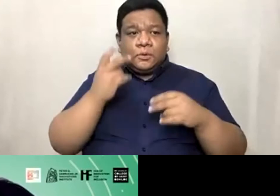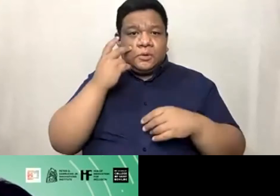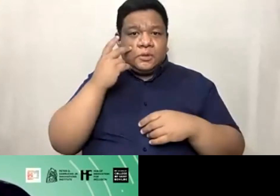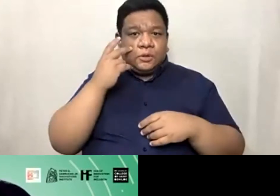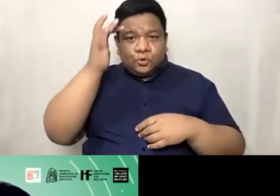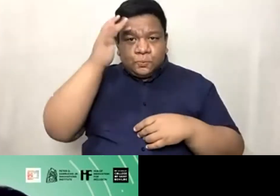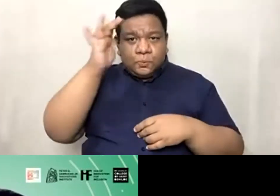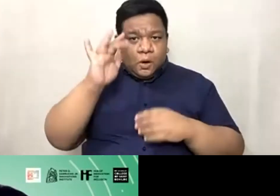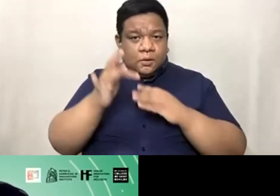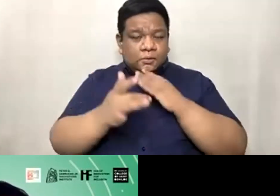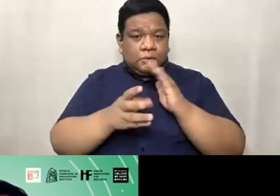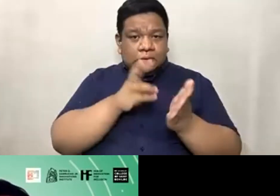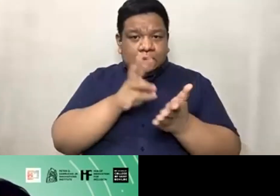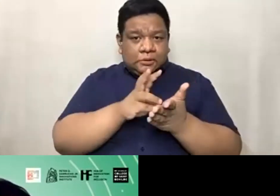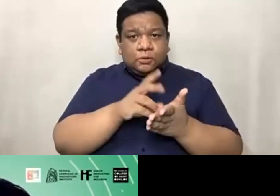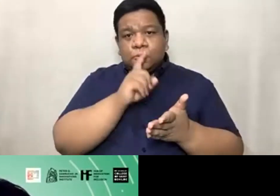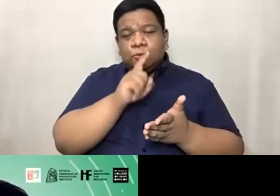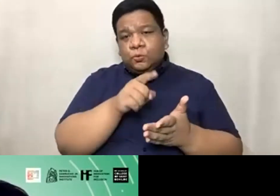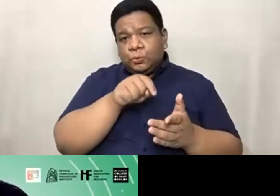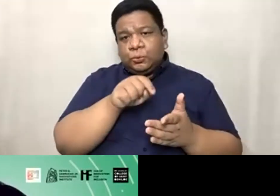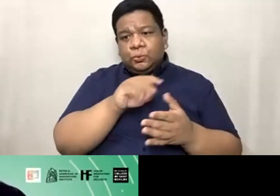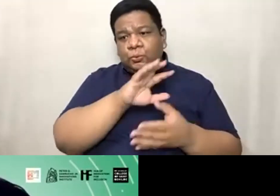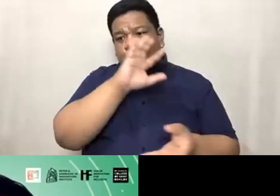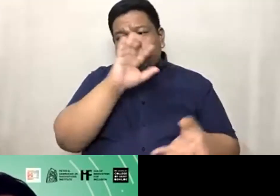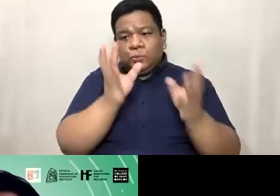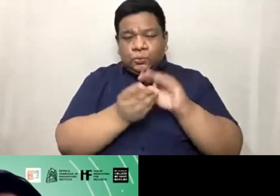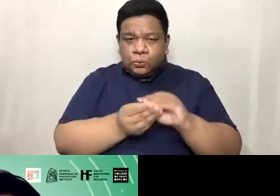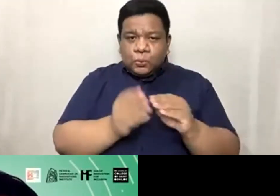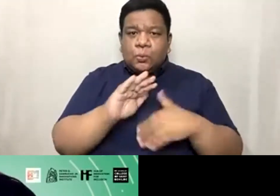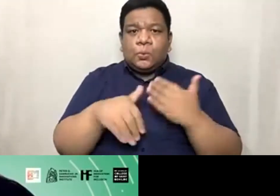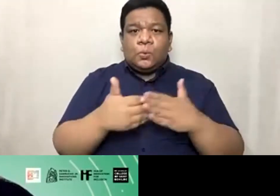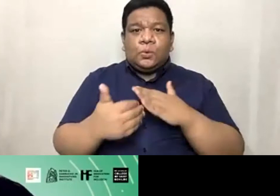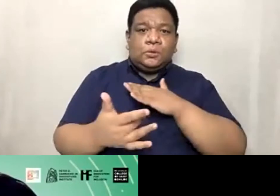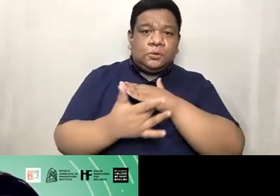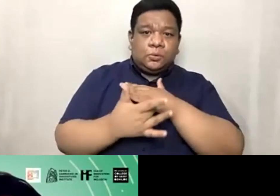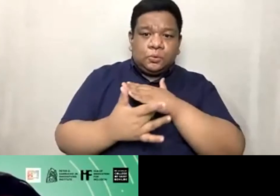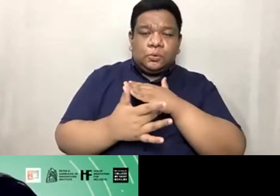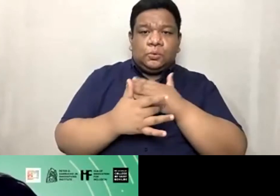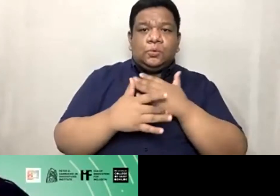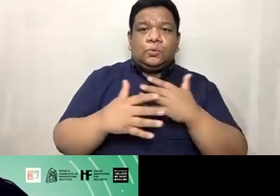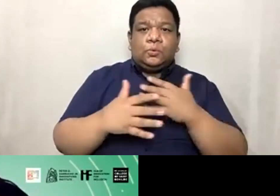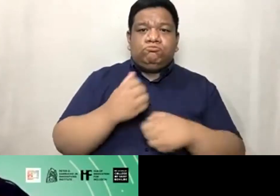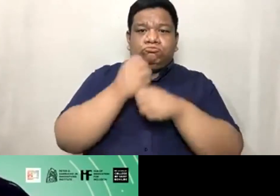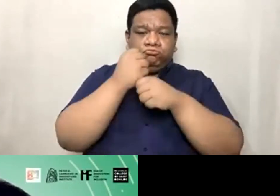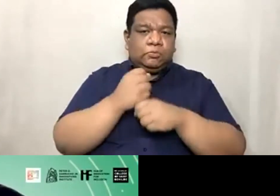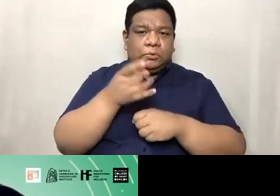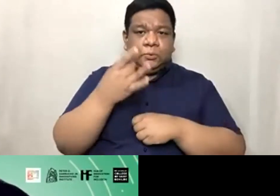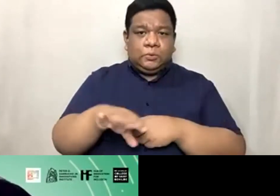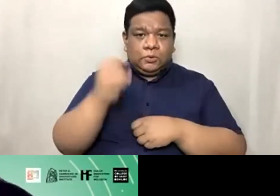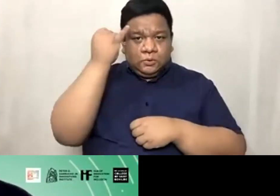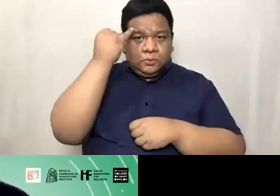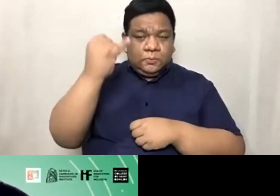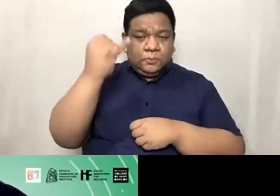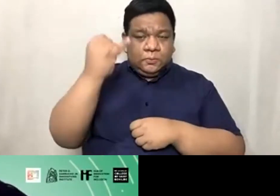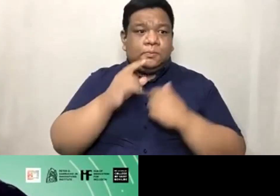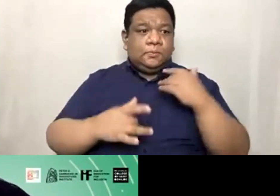which exist as an entire combination and sort of all the technologies coming together in a single concept. So it's a very exciting way,